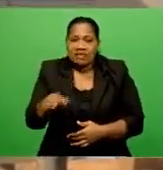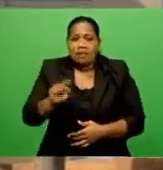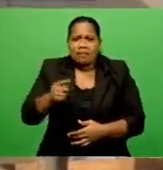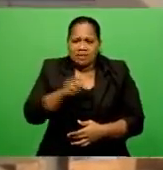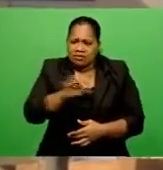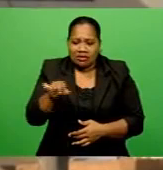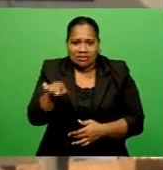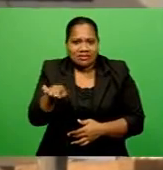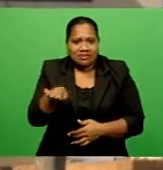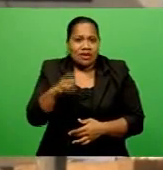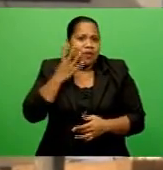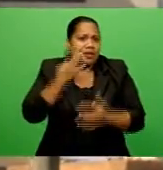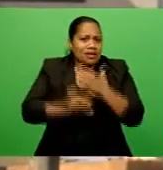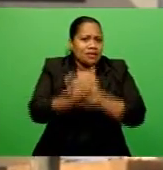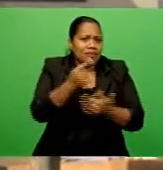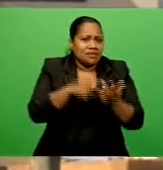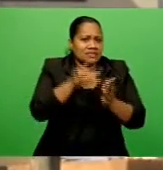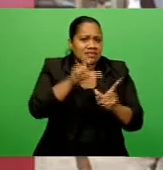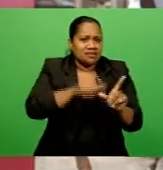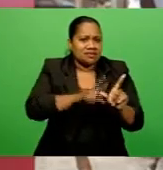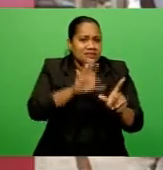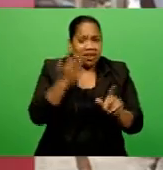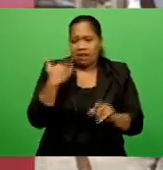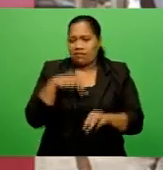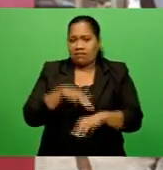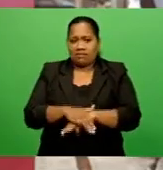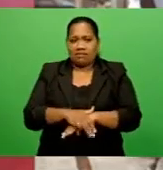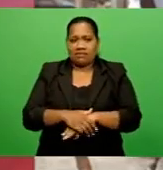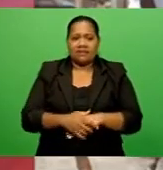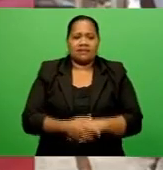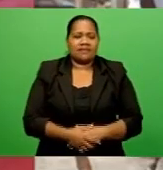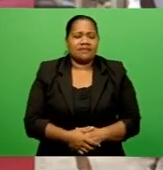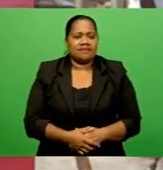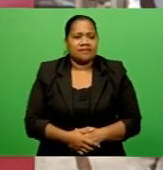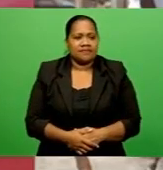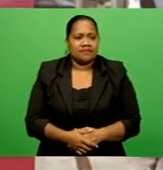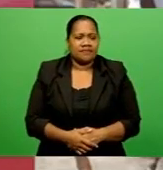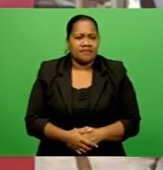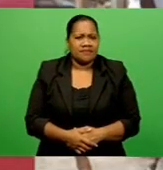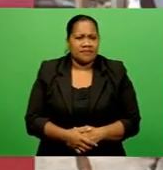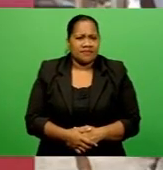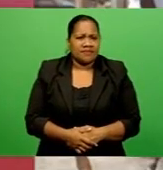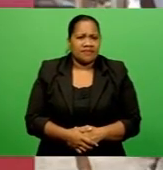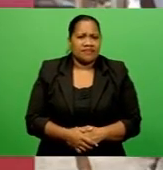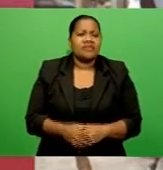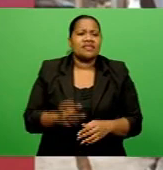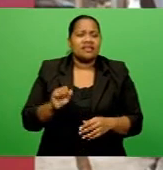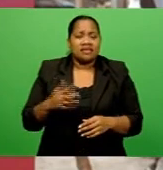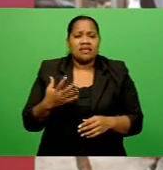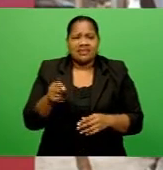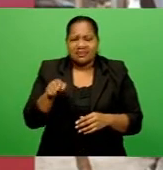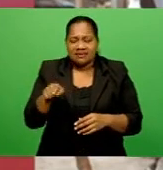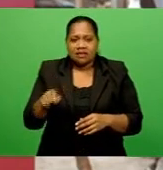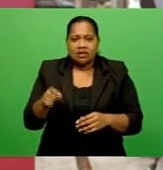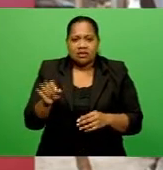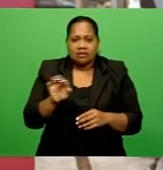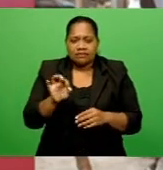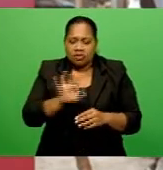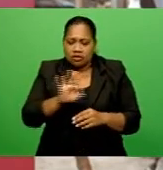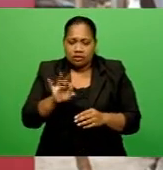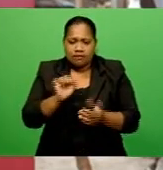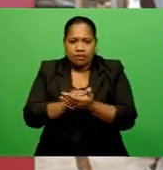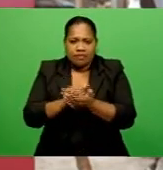Cyclone Yasa last month. There are some communities whereby we have a lack of supervision for children. So now